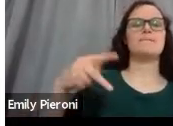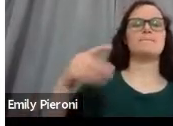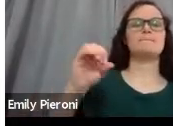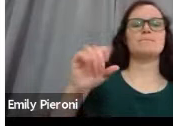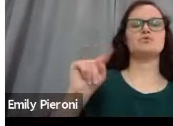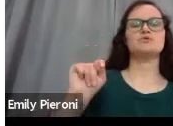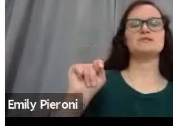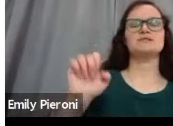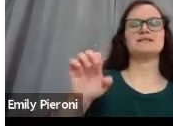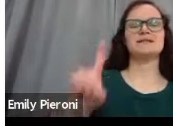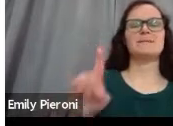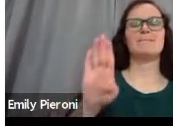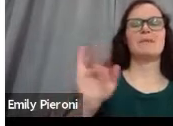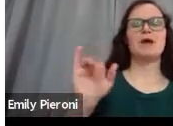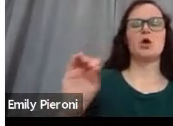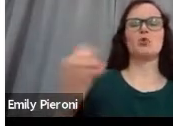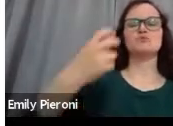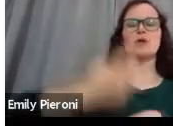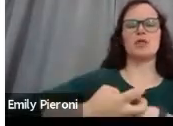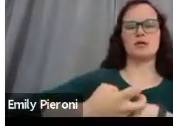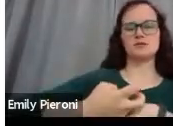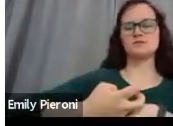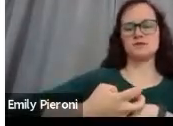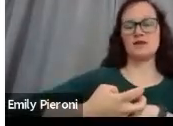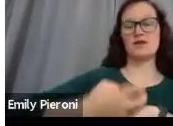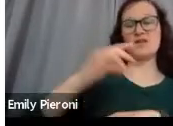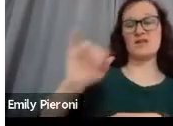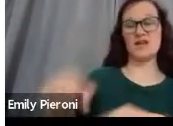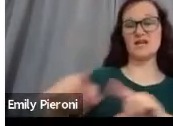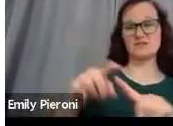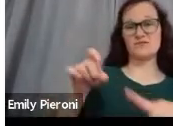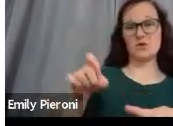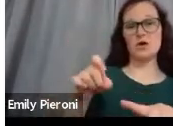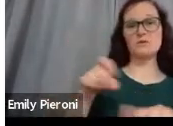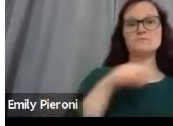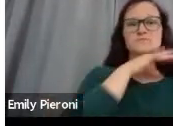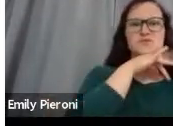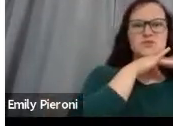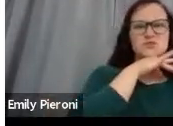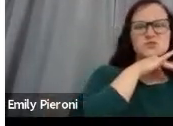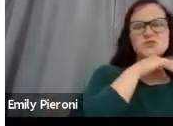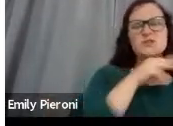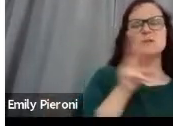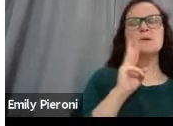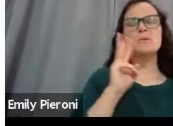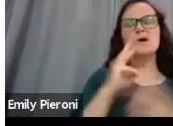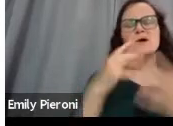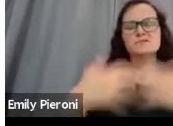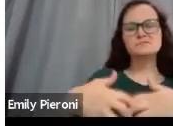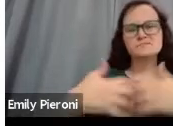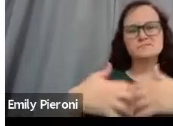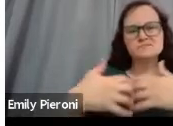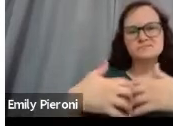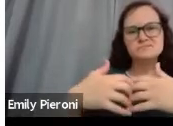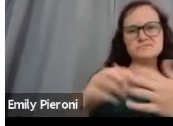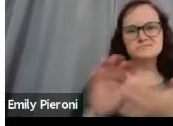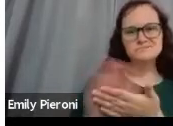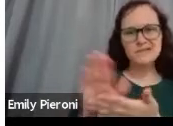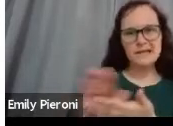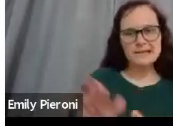a byproduct of wastewater treatment plants. So basically what